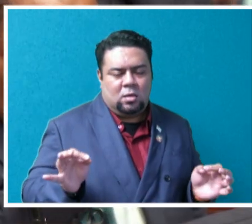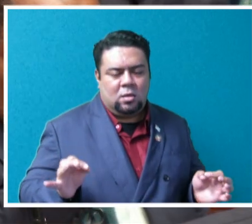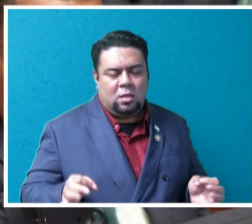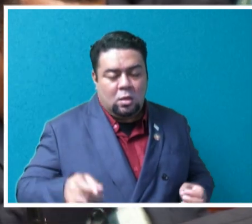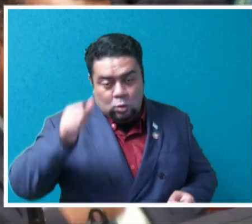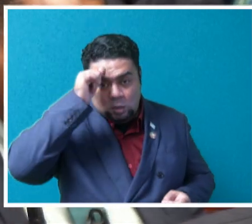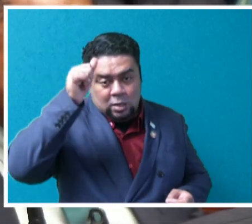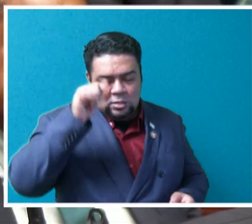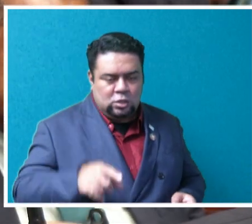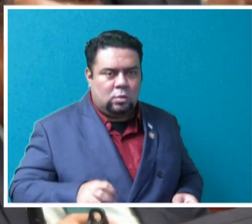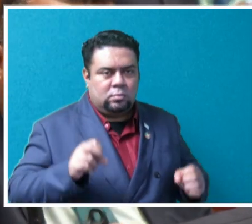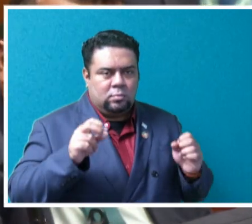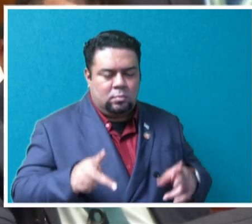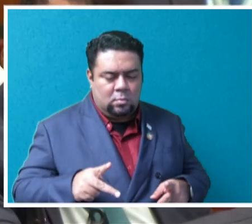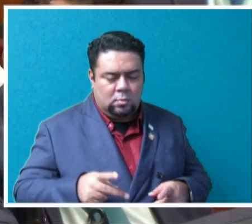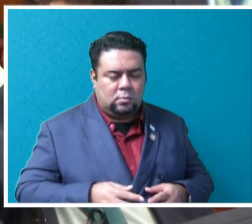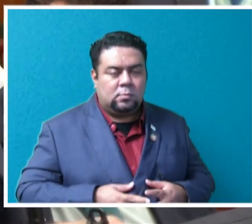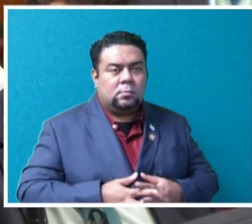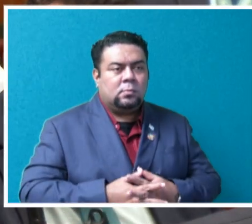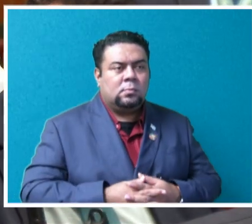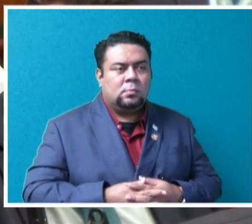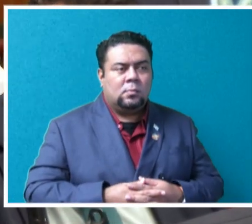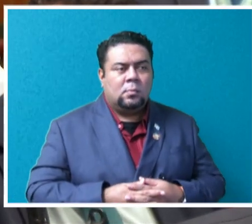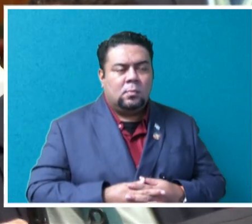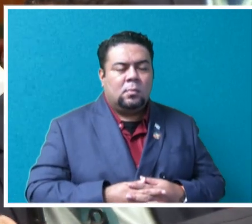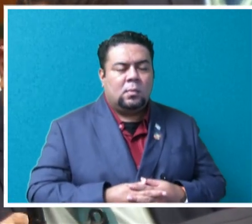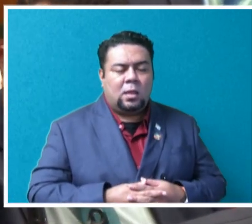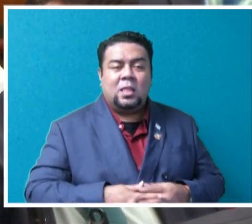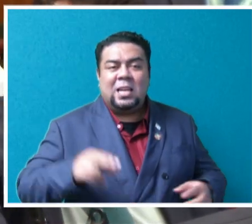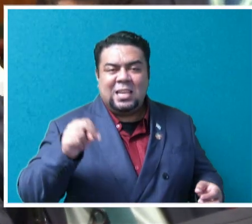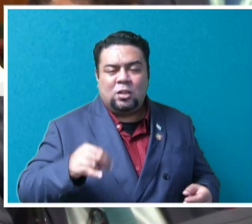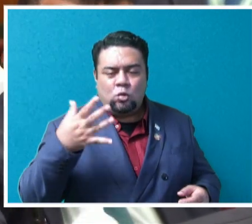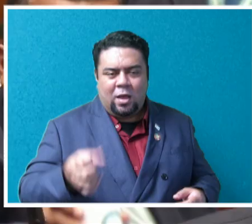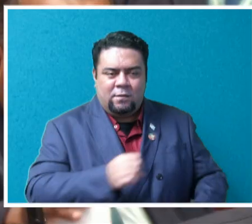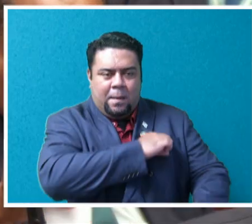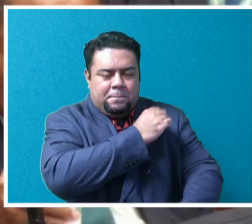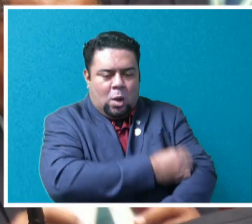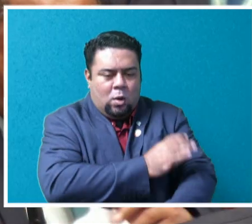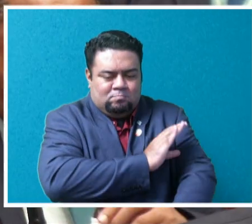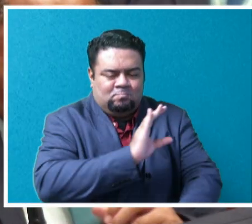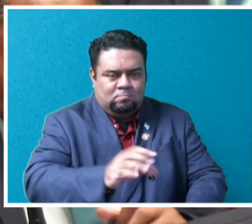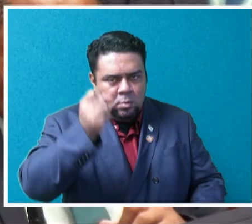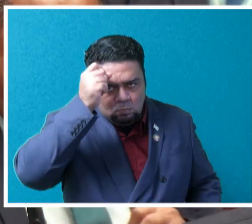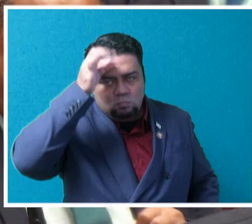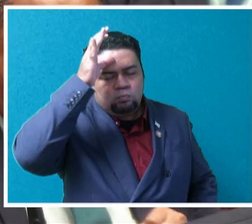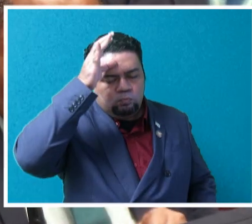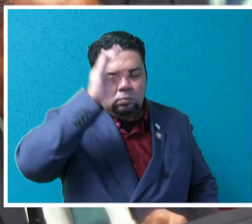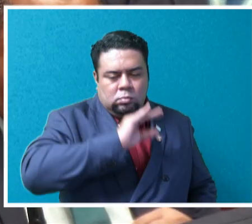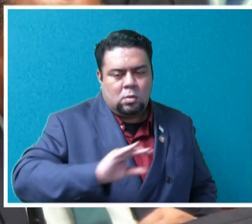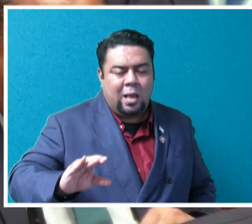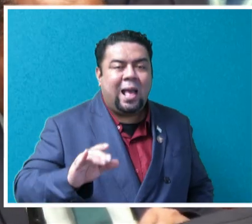Recognizing these obligations and the need to empower landowners, the board approved the